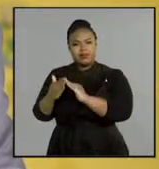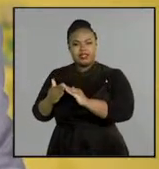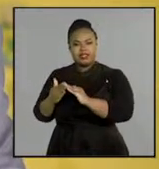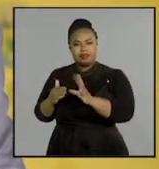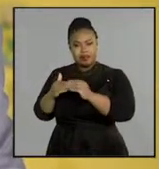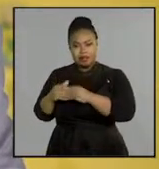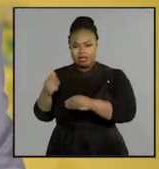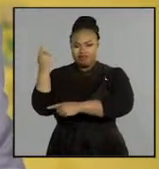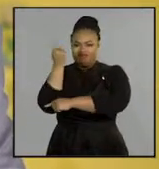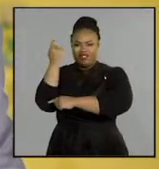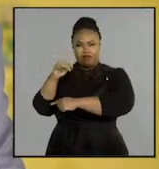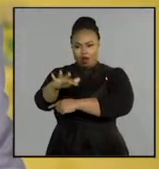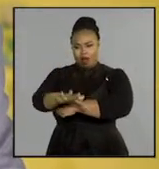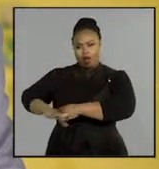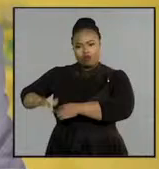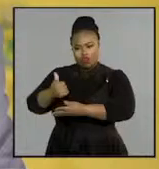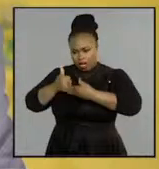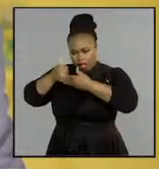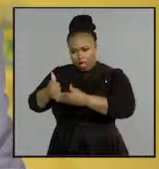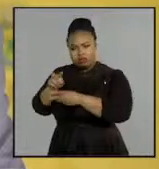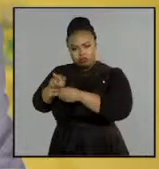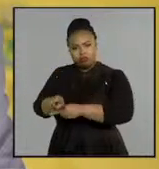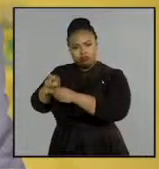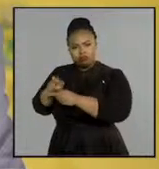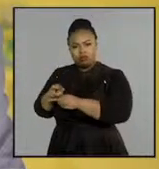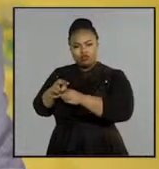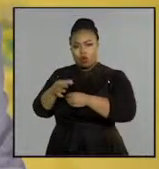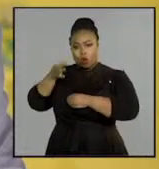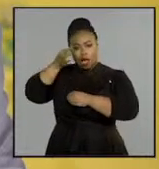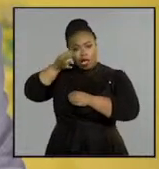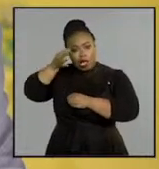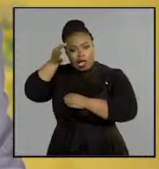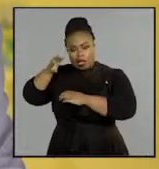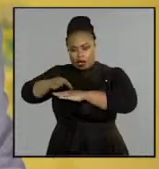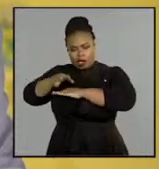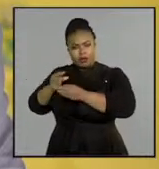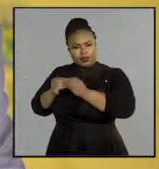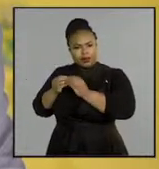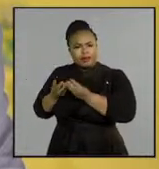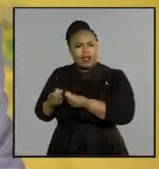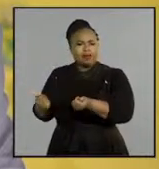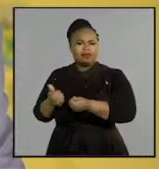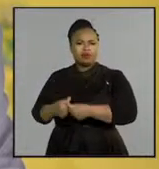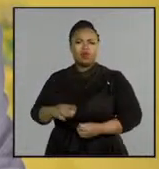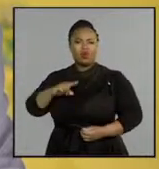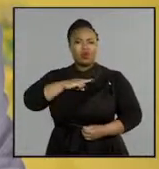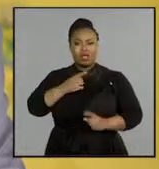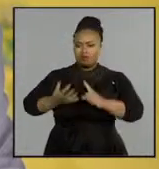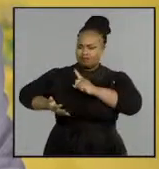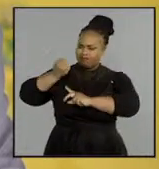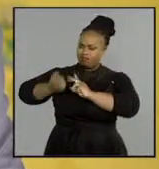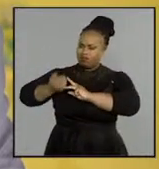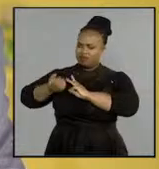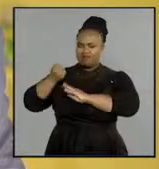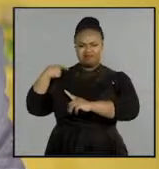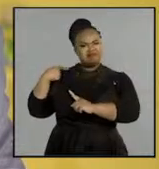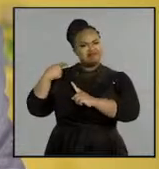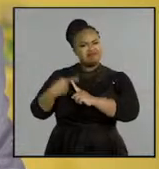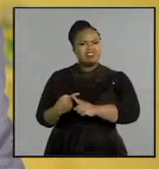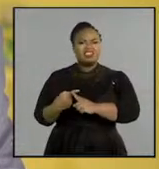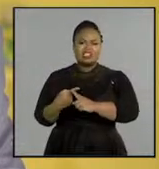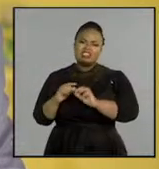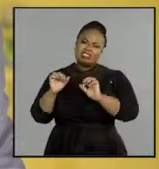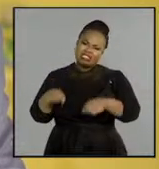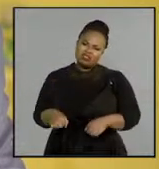to poor people in the villages. The victories we have recorded thus far against this deadly